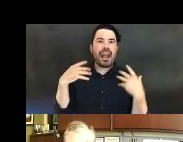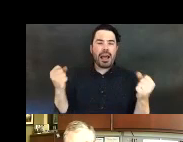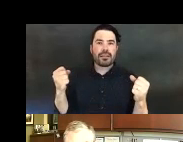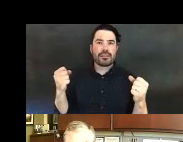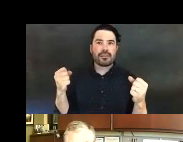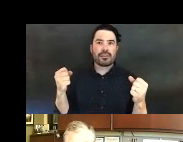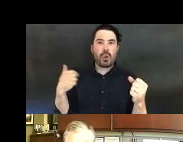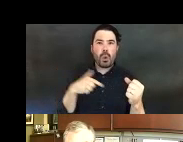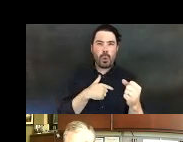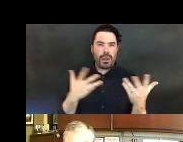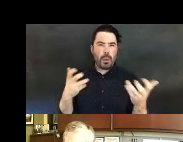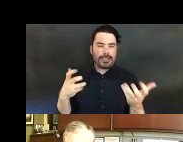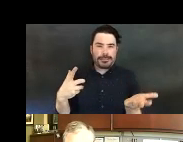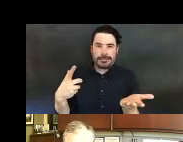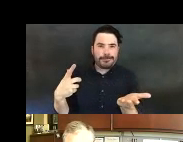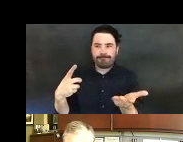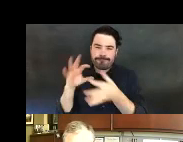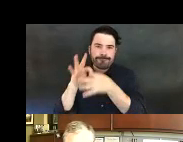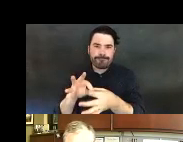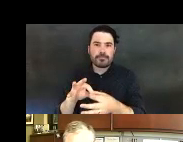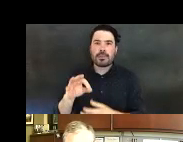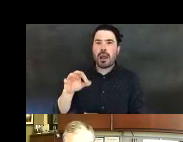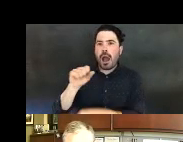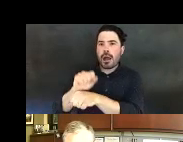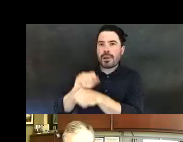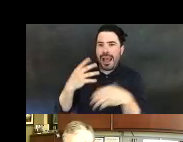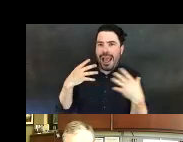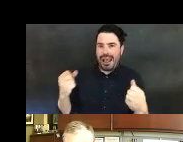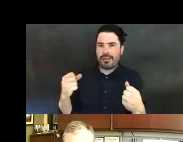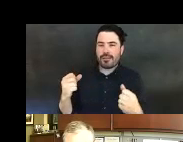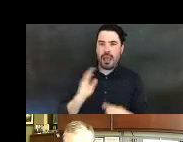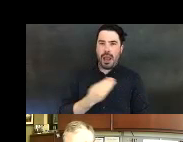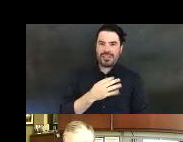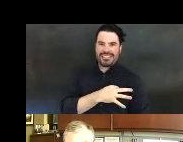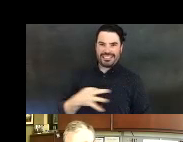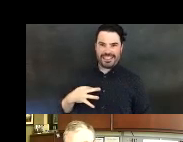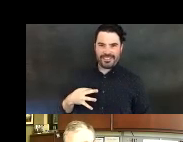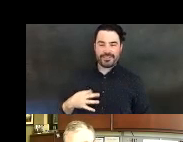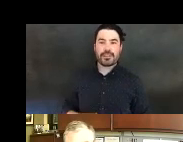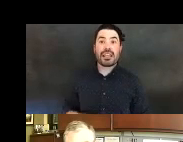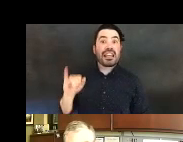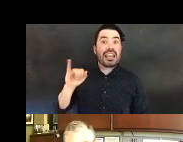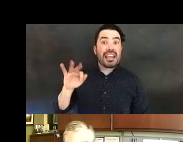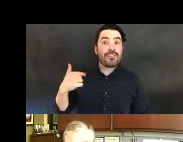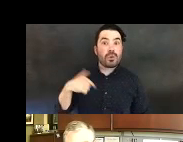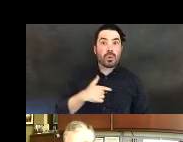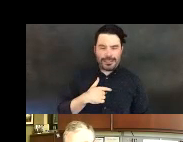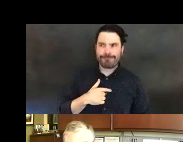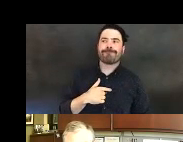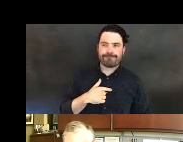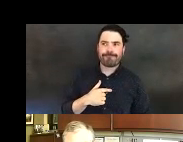for our employees. As we anticipate, if there is going to be a larger volume of